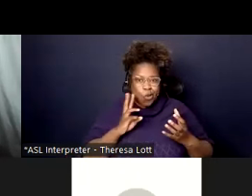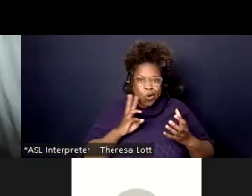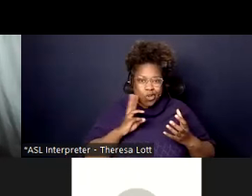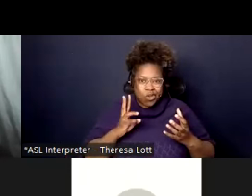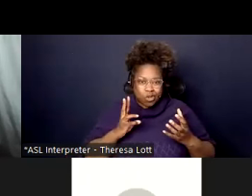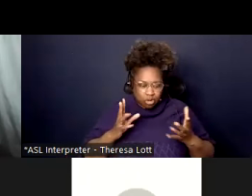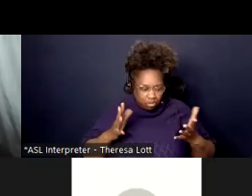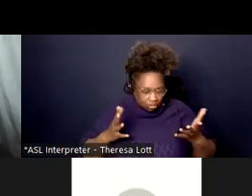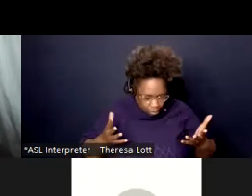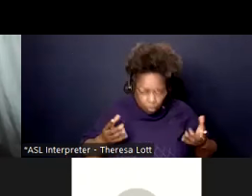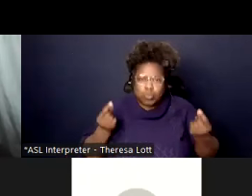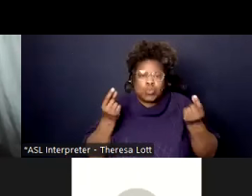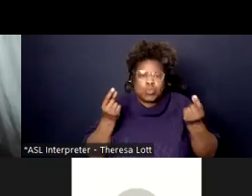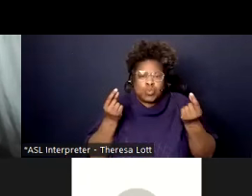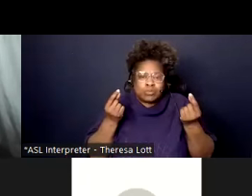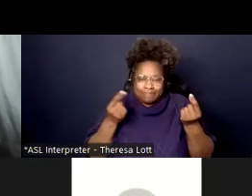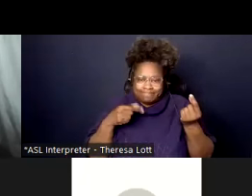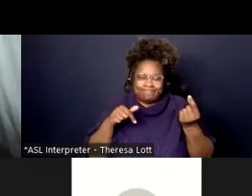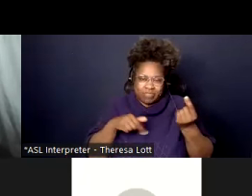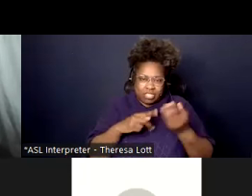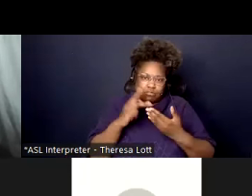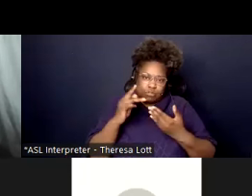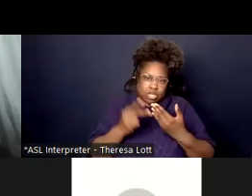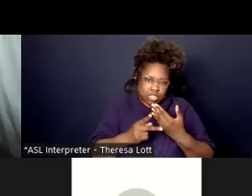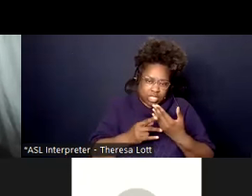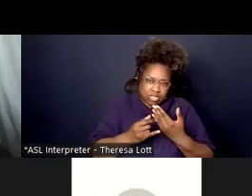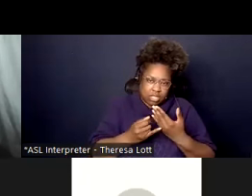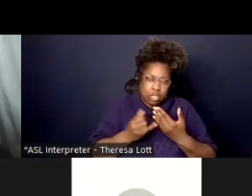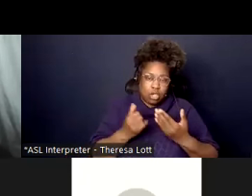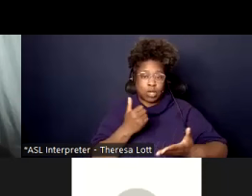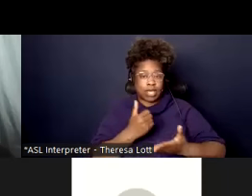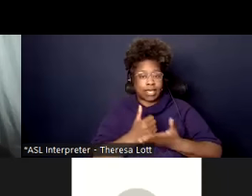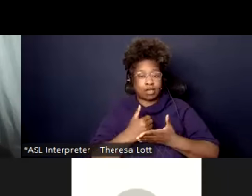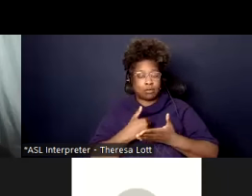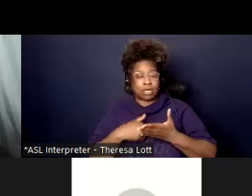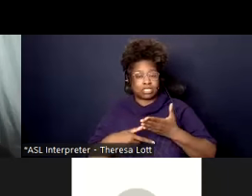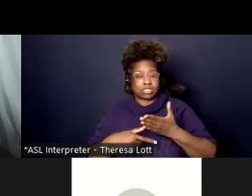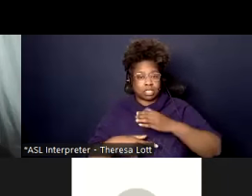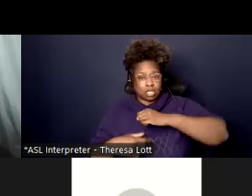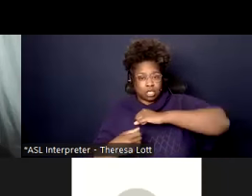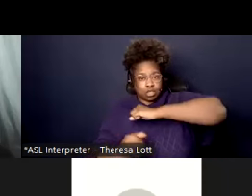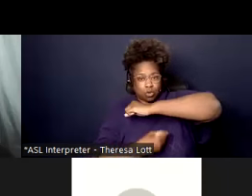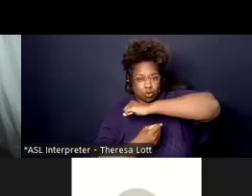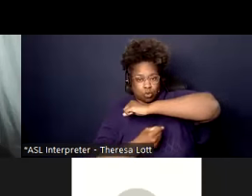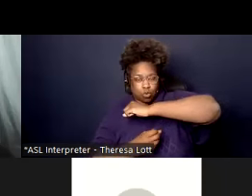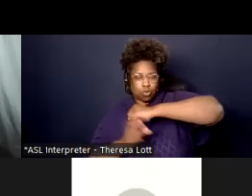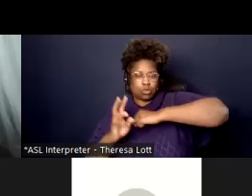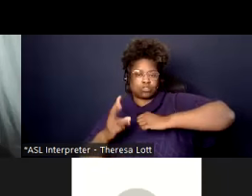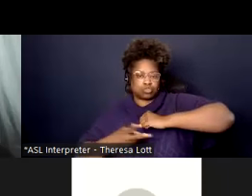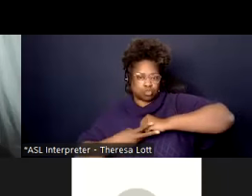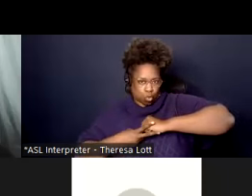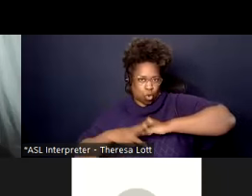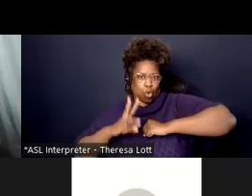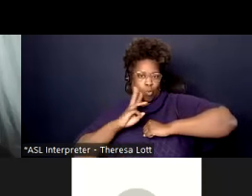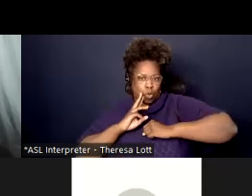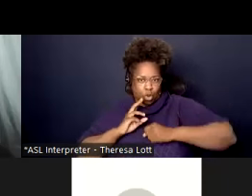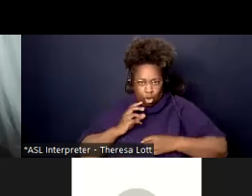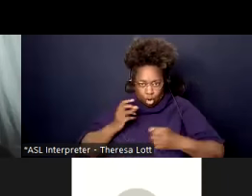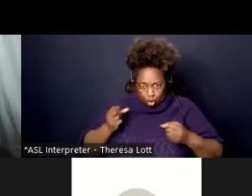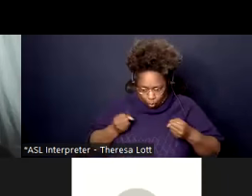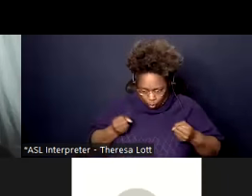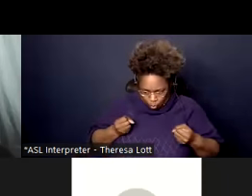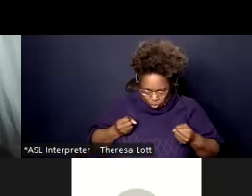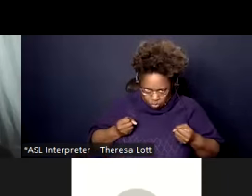So projects like this will allow us to store the water and then release it at times when it is appropriate without